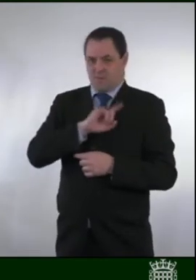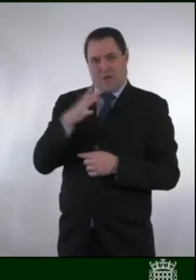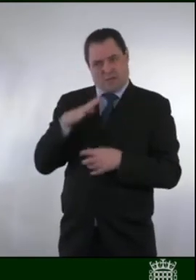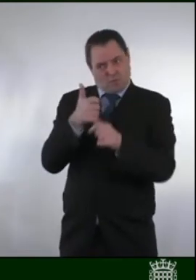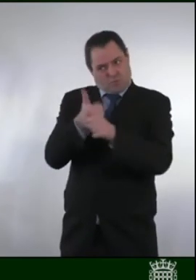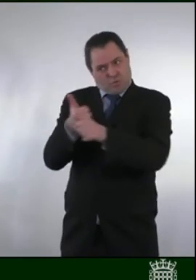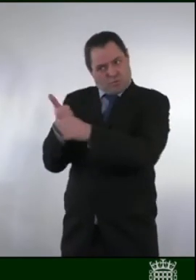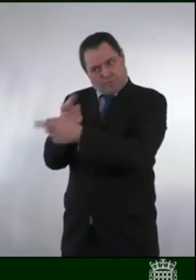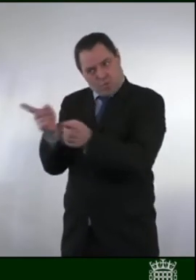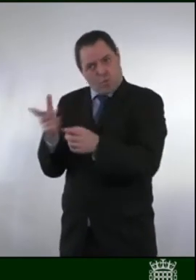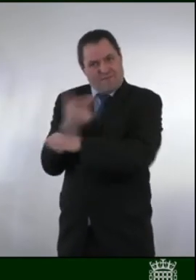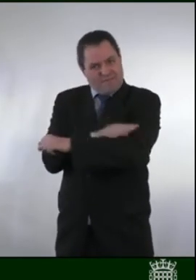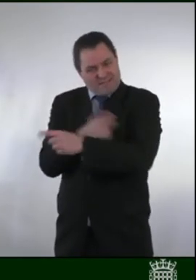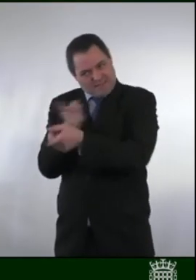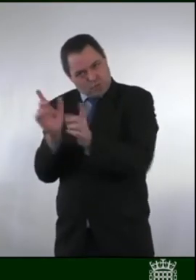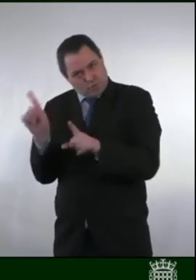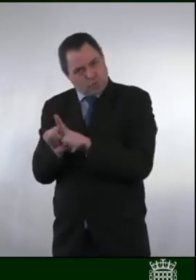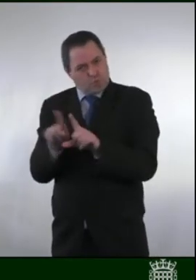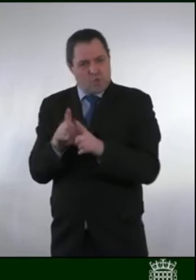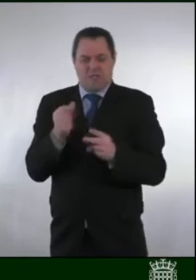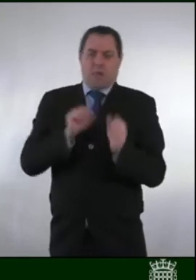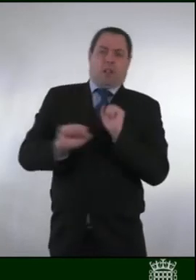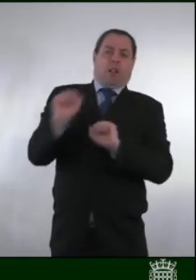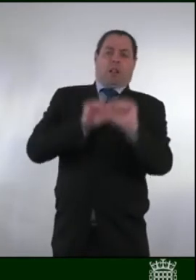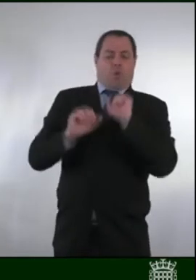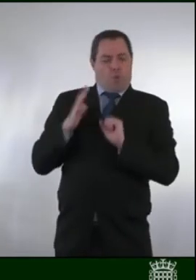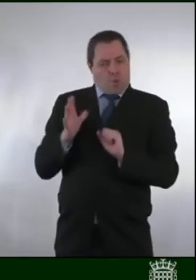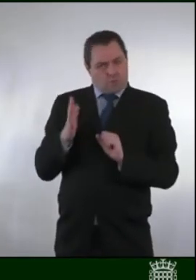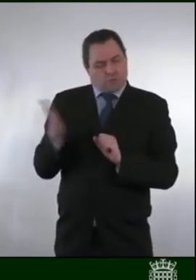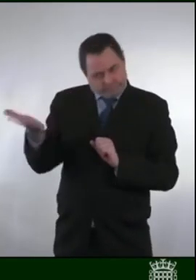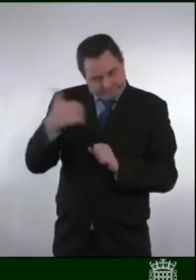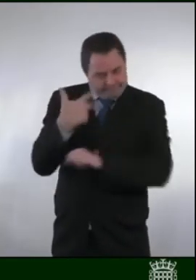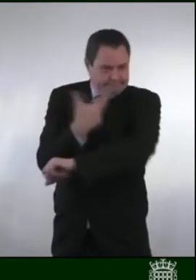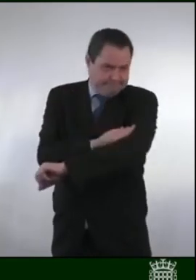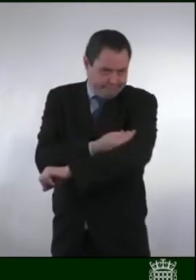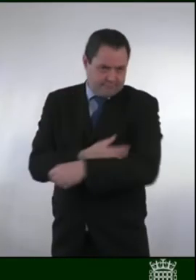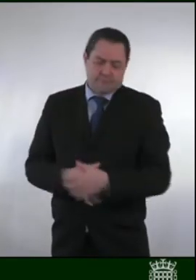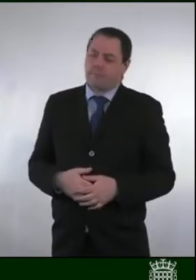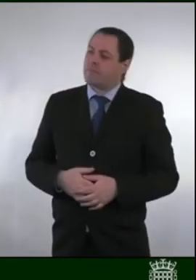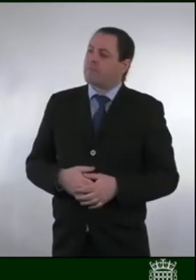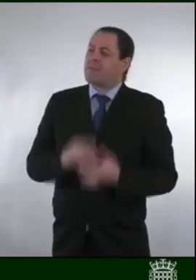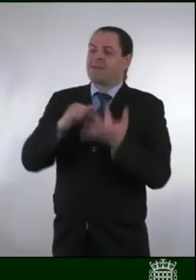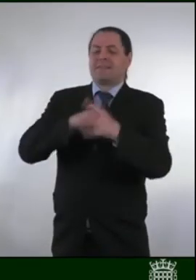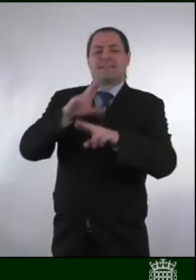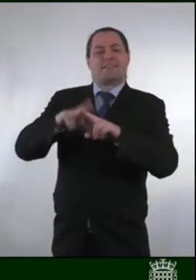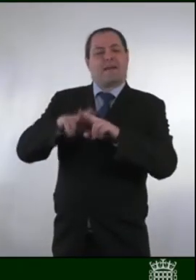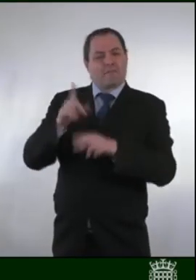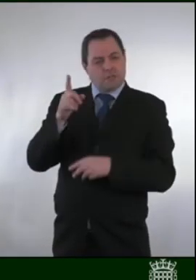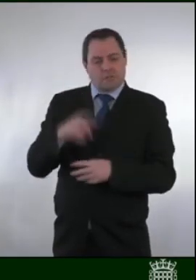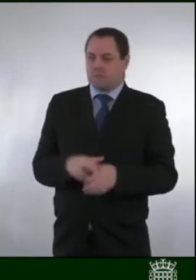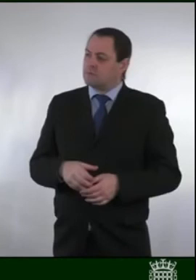must vaccinate and who may be a little bit vaccine hesitant, as the jargon has it. Let's head to Stafford with Theo Clark. Theo